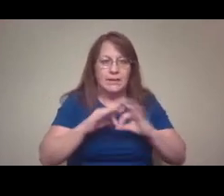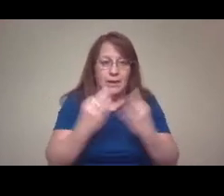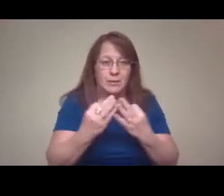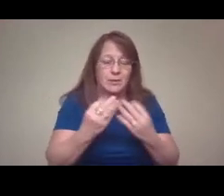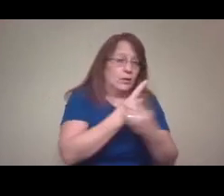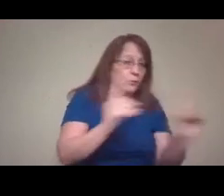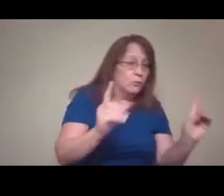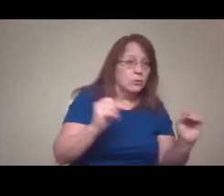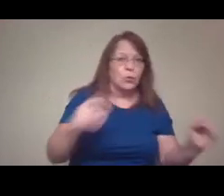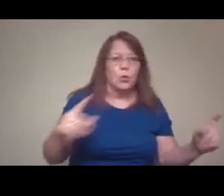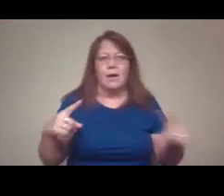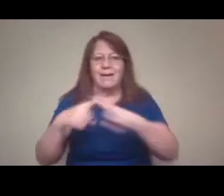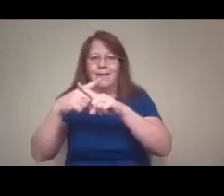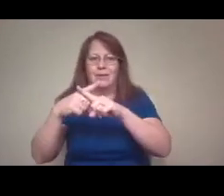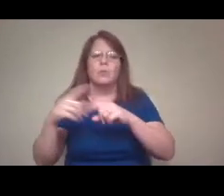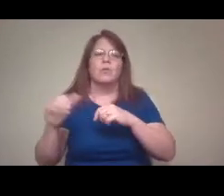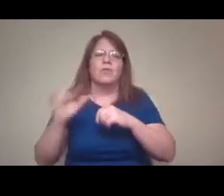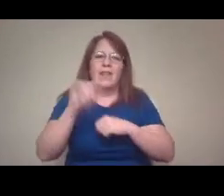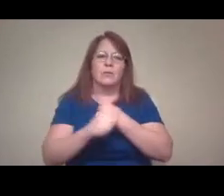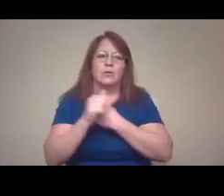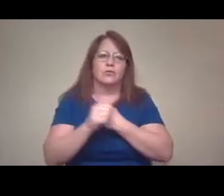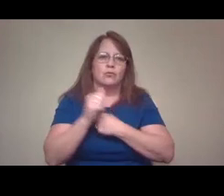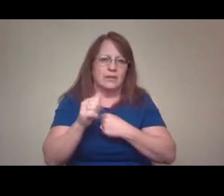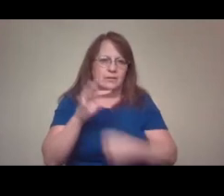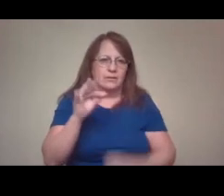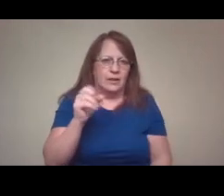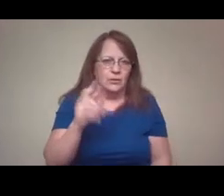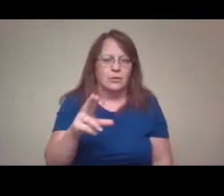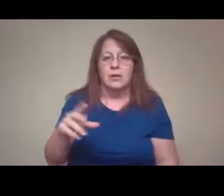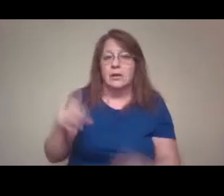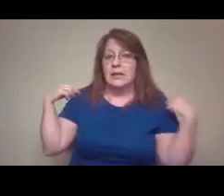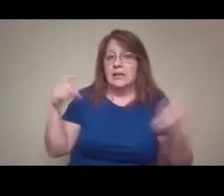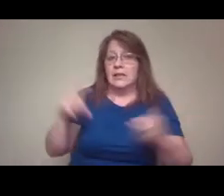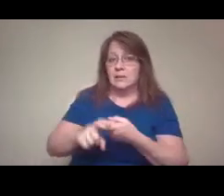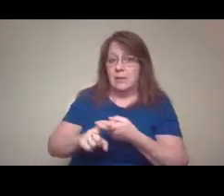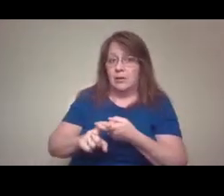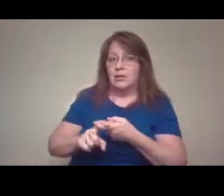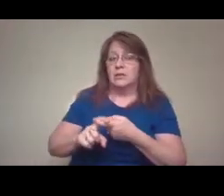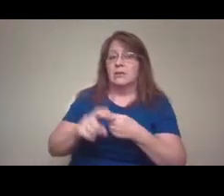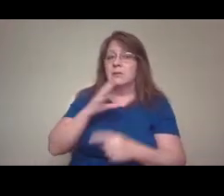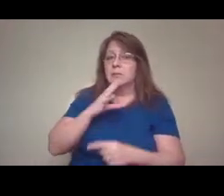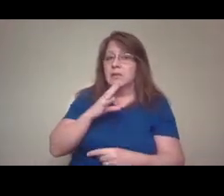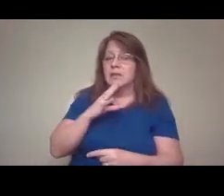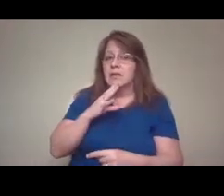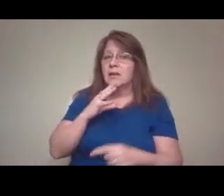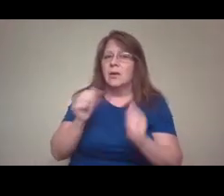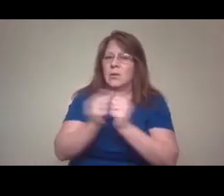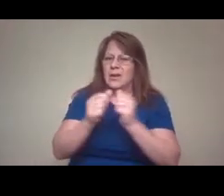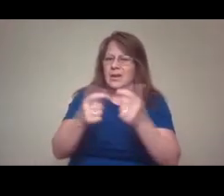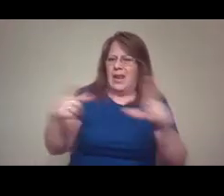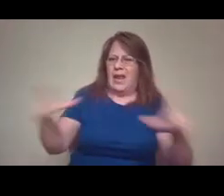a family, was a risk factor. And Spanish-speaking parents noted additional challenges associated with the language gap.